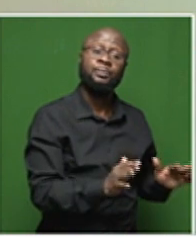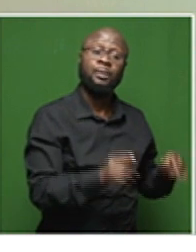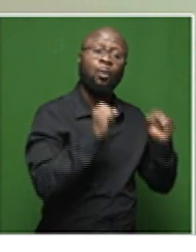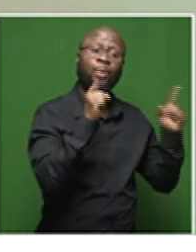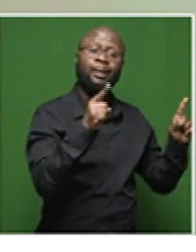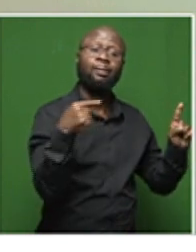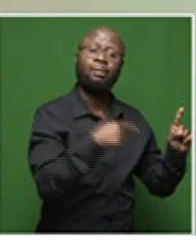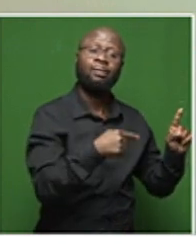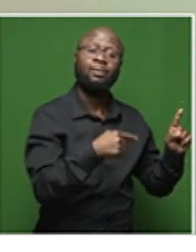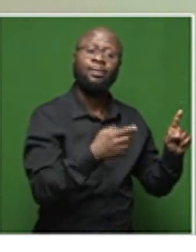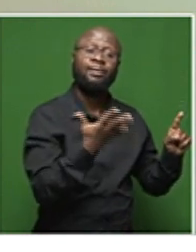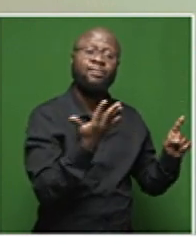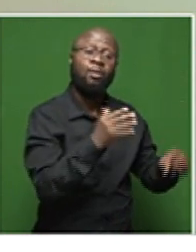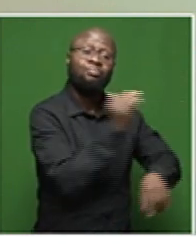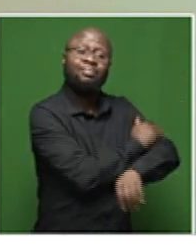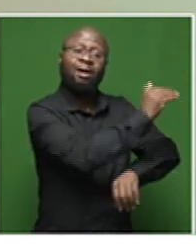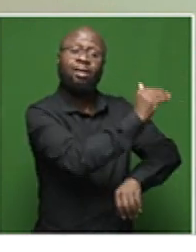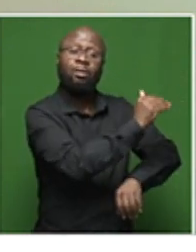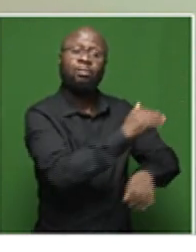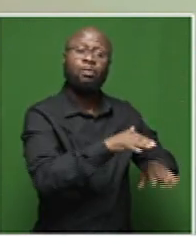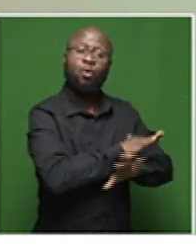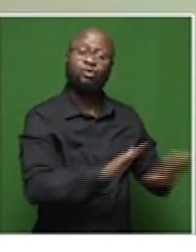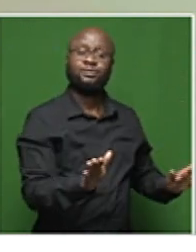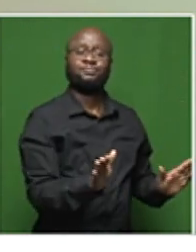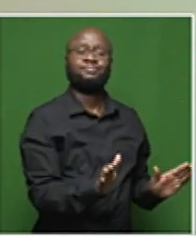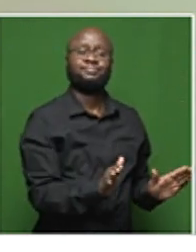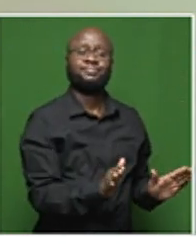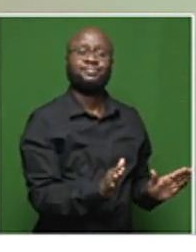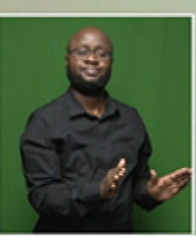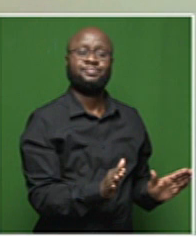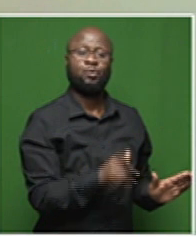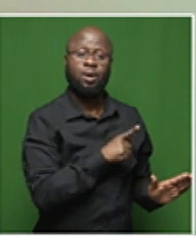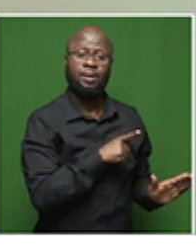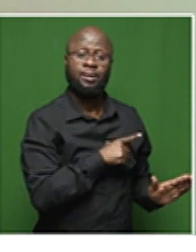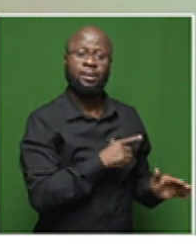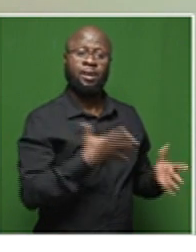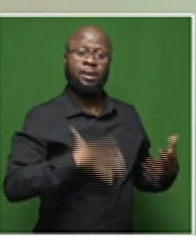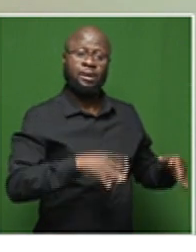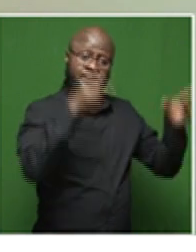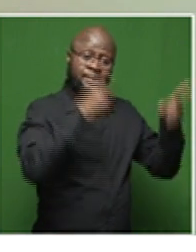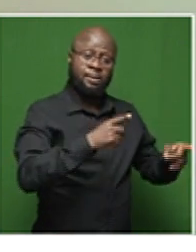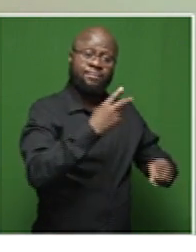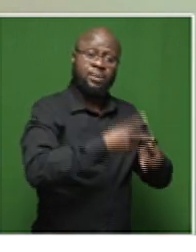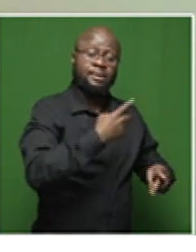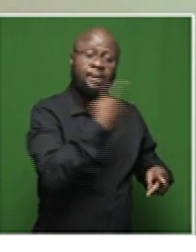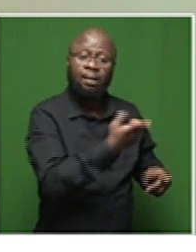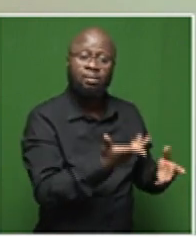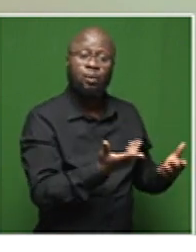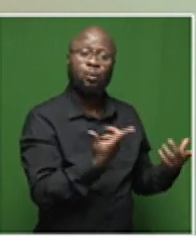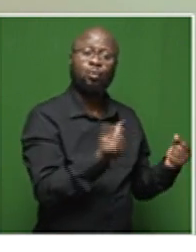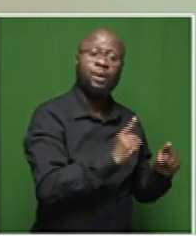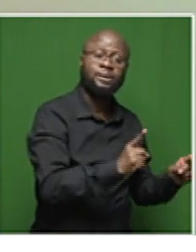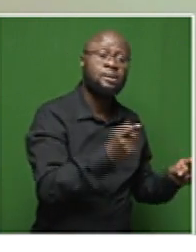have hypertension or not, so that you can detect and maybe get a